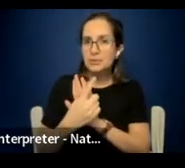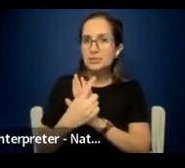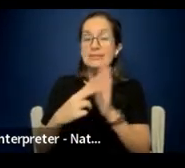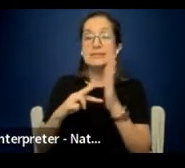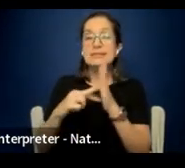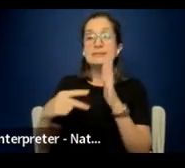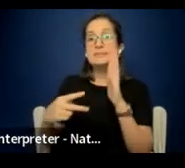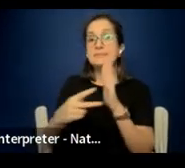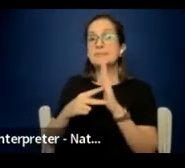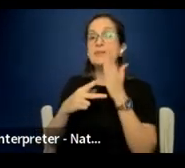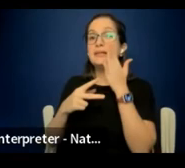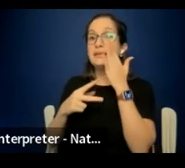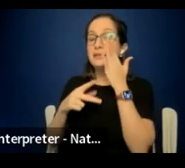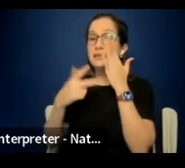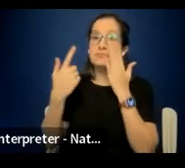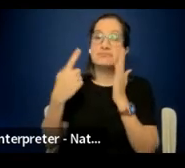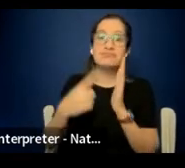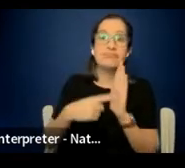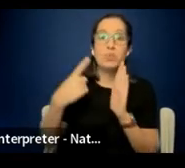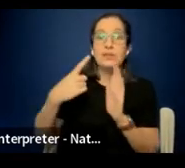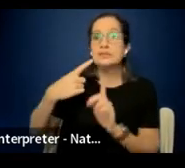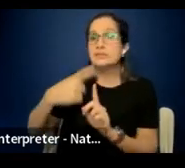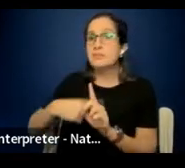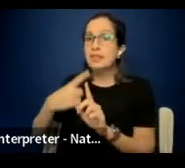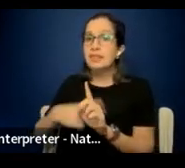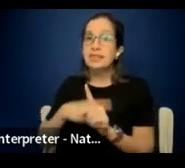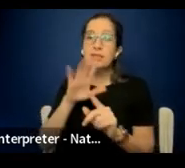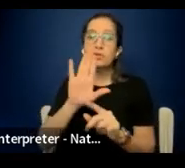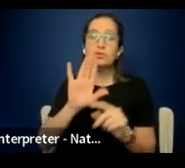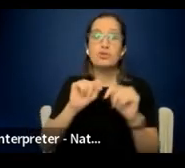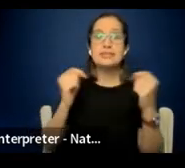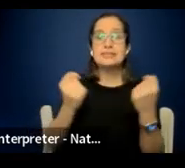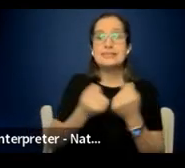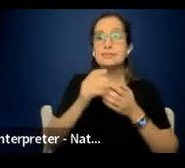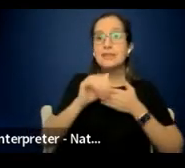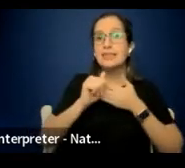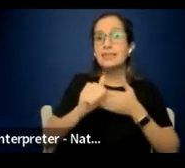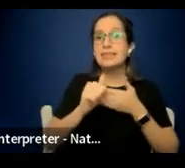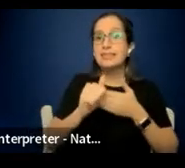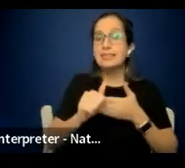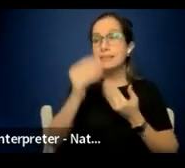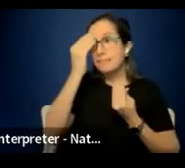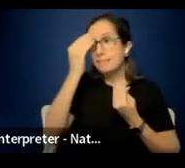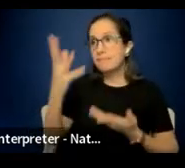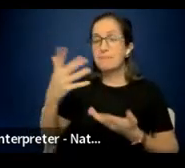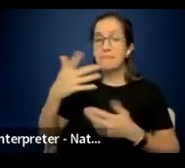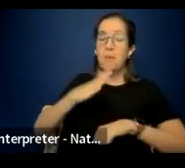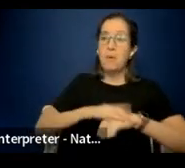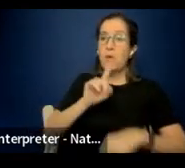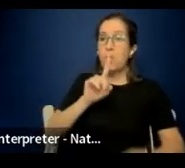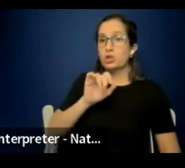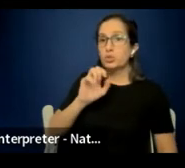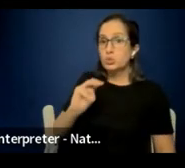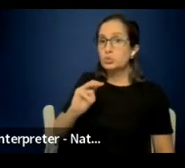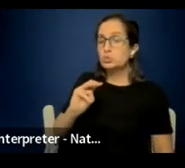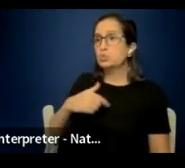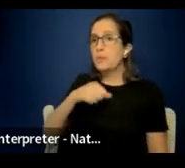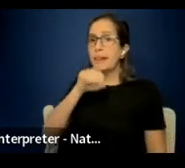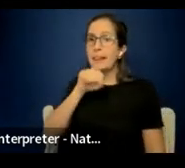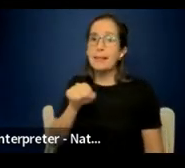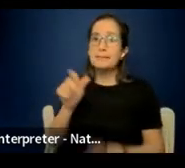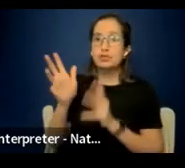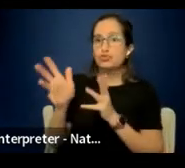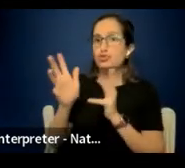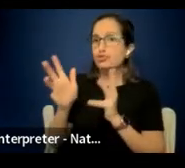be on this Zoom. Jump on. We'd love to hear from you. We'd love to hear things that are working, that are not working. Just chat with you. You know,